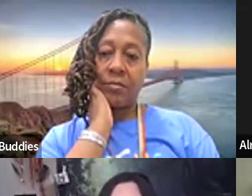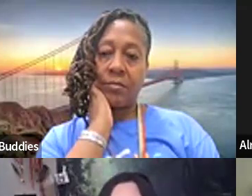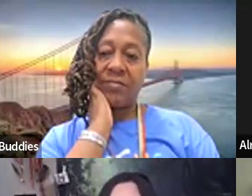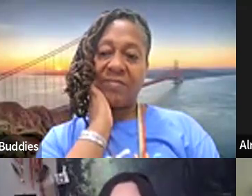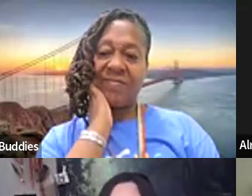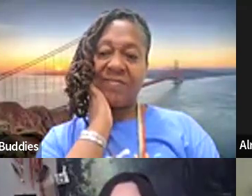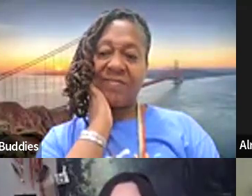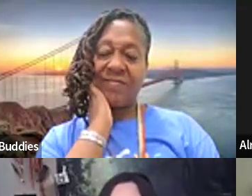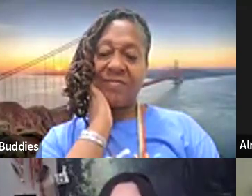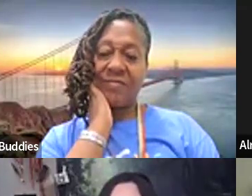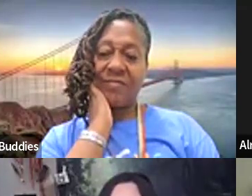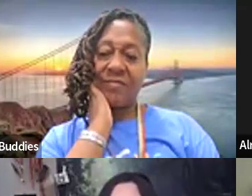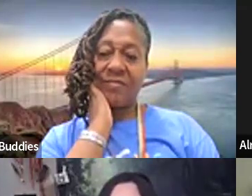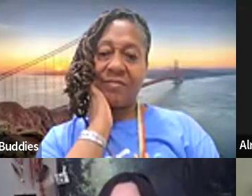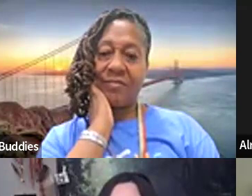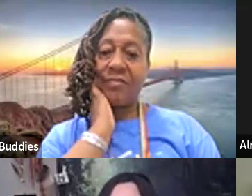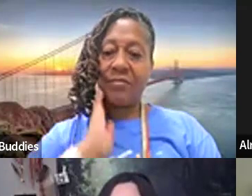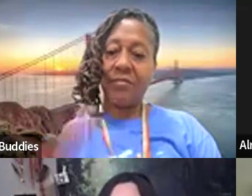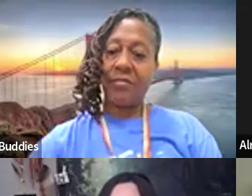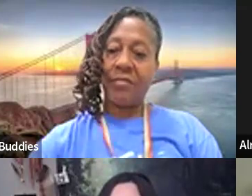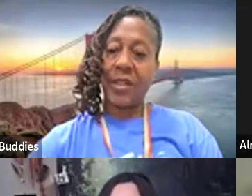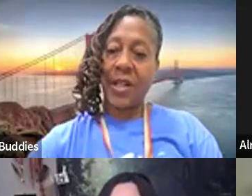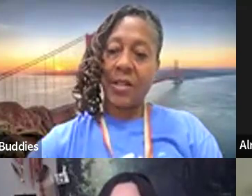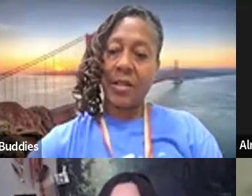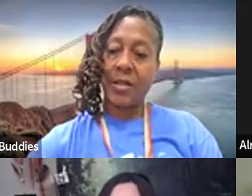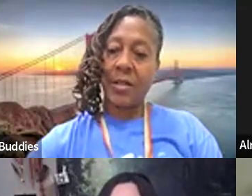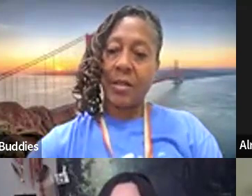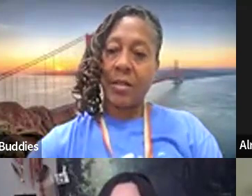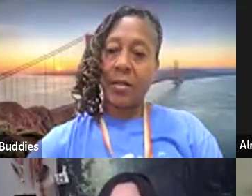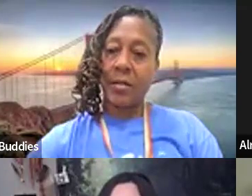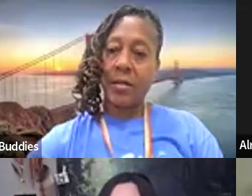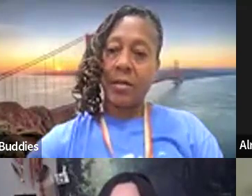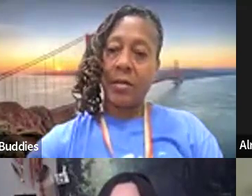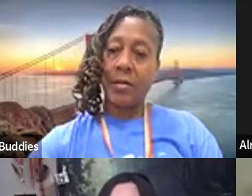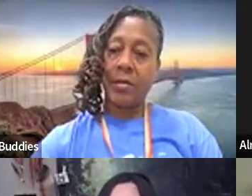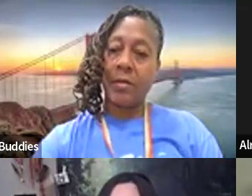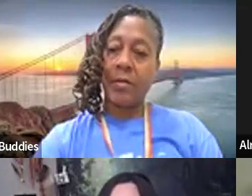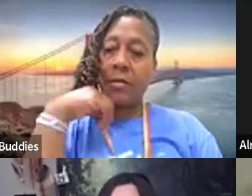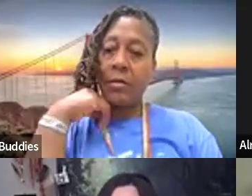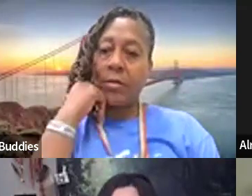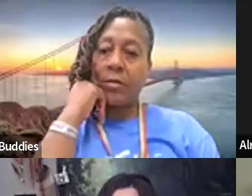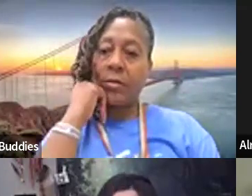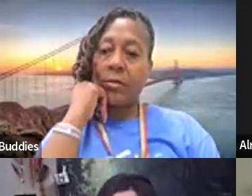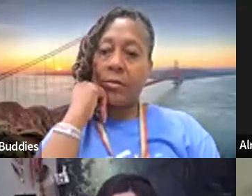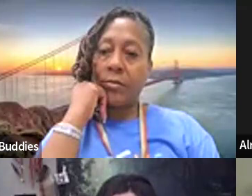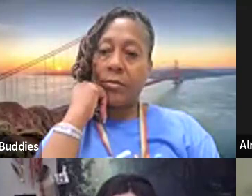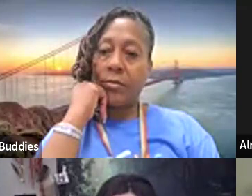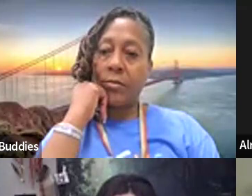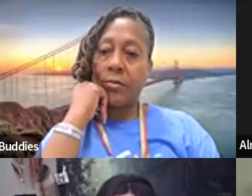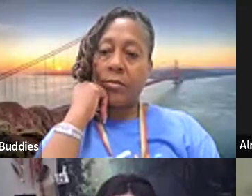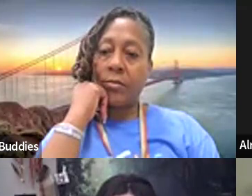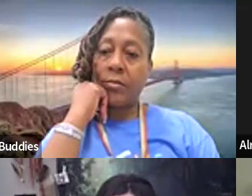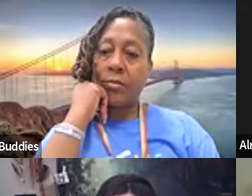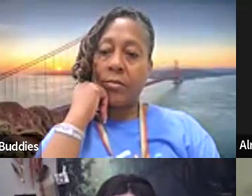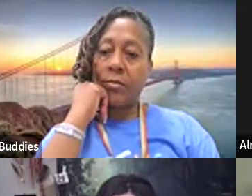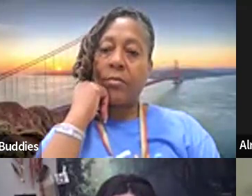No? Okay. Thank you so much, Alicia and Kylie. Always, yeah, definitely reach out to the HCBS inbox, and they